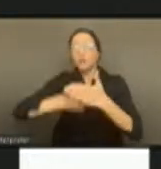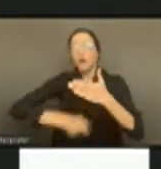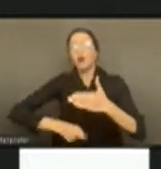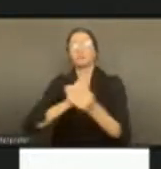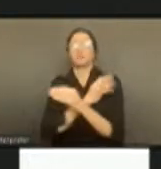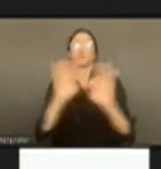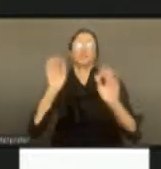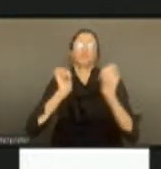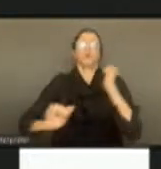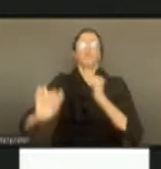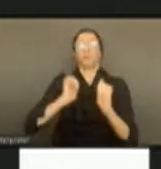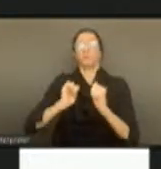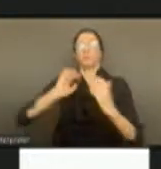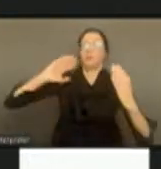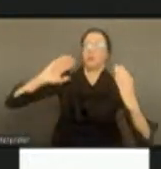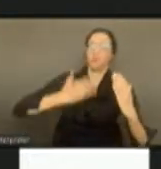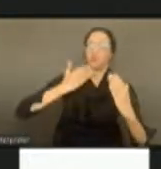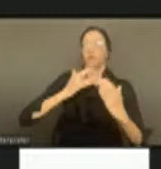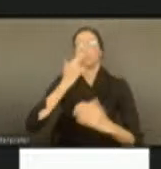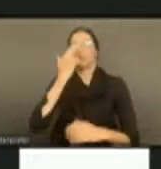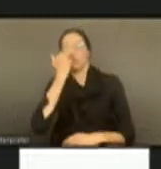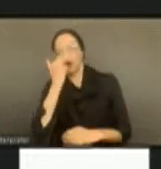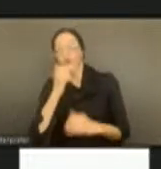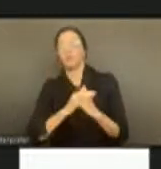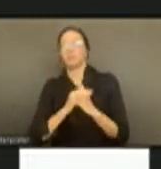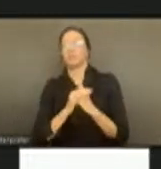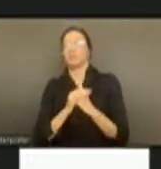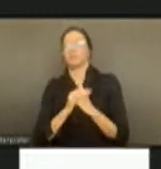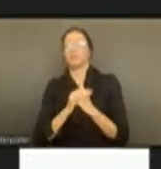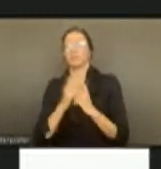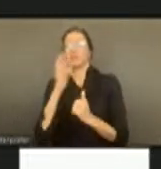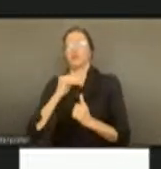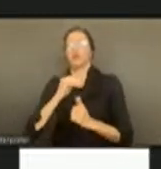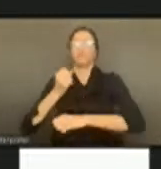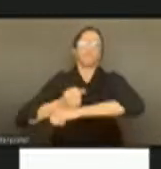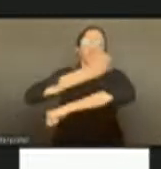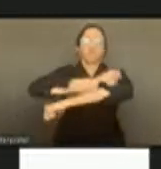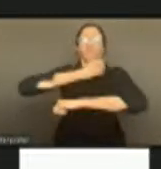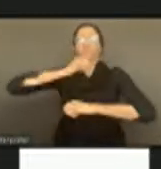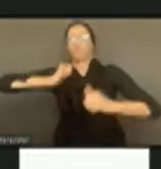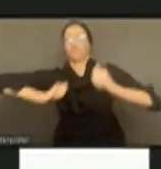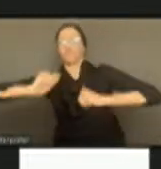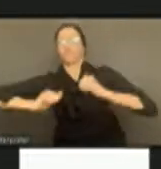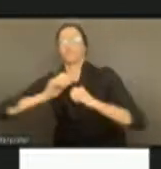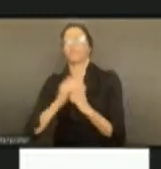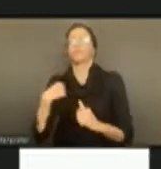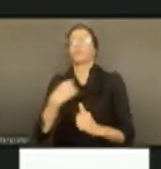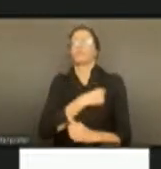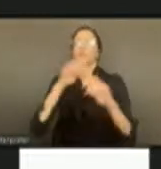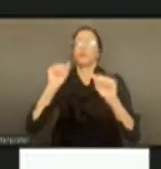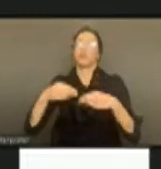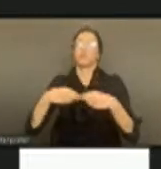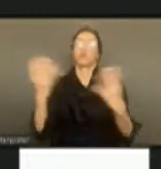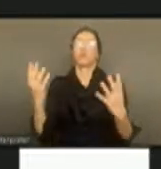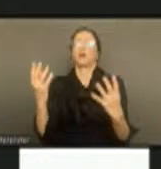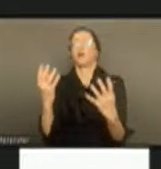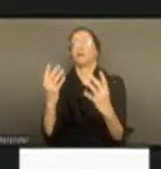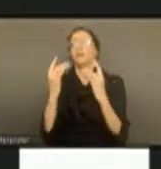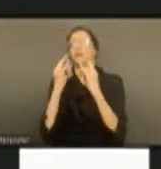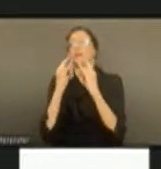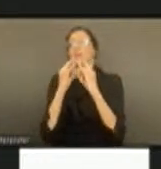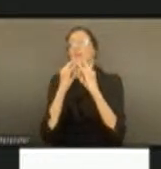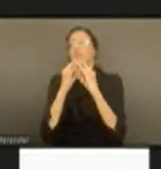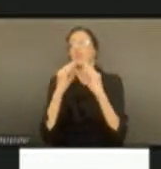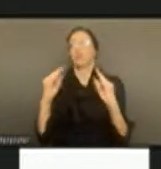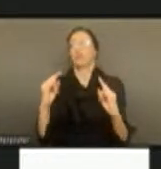theater. We're also able to provide summer camps at low cost and with half of our participants